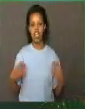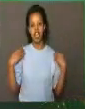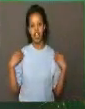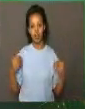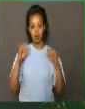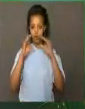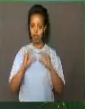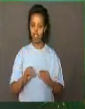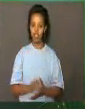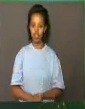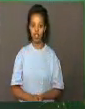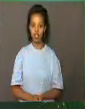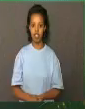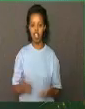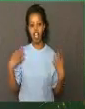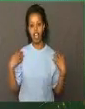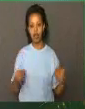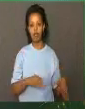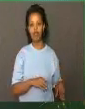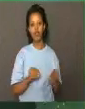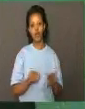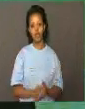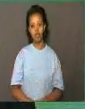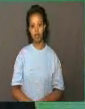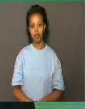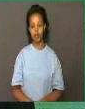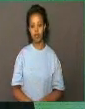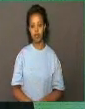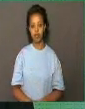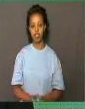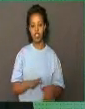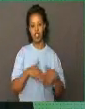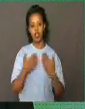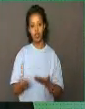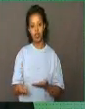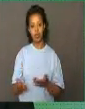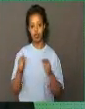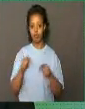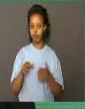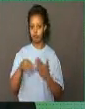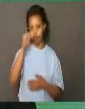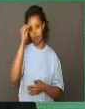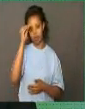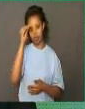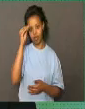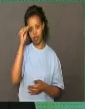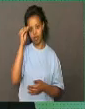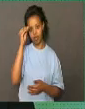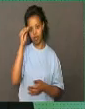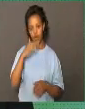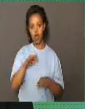Hello, teacher. Hello, students. Welcome to today's lesson